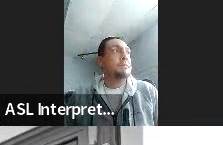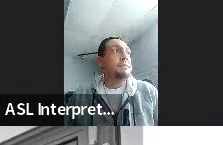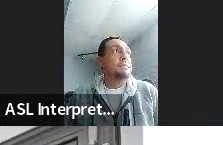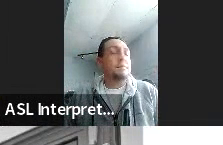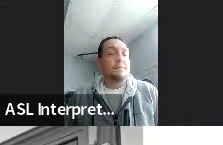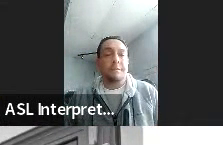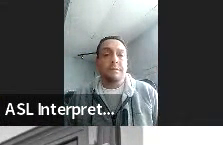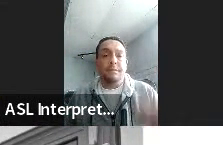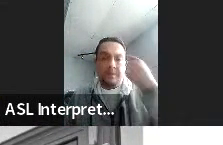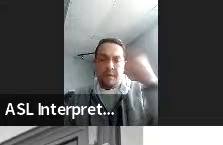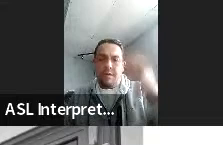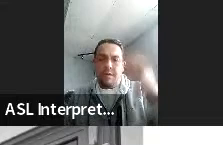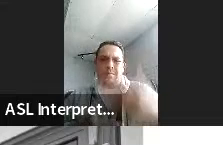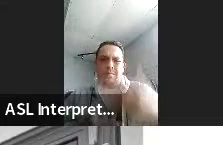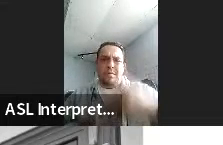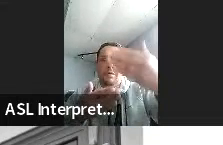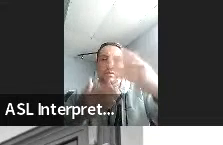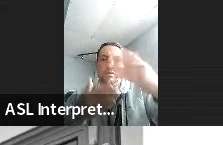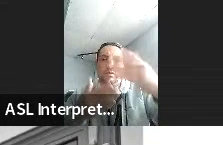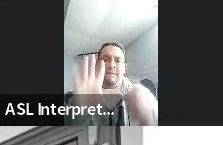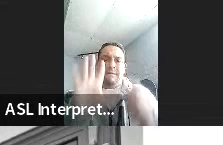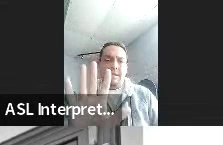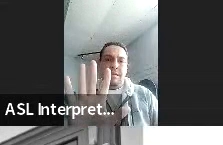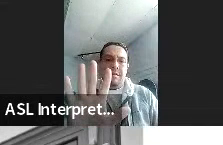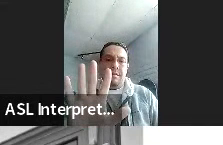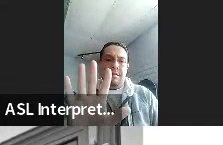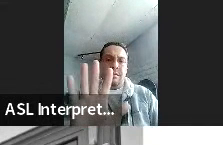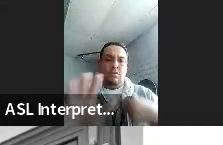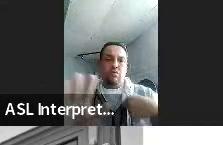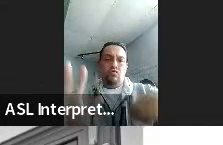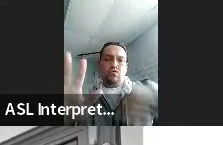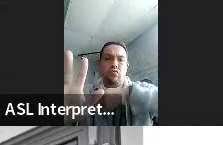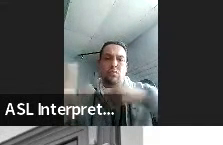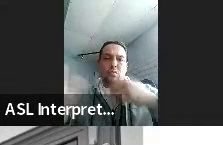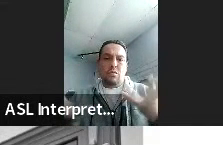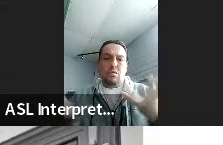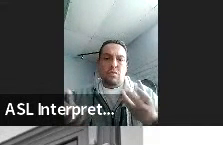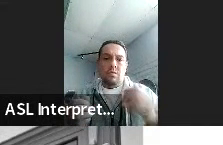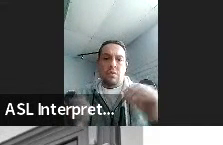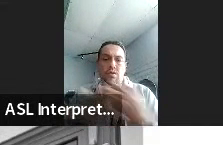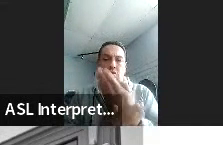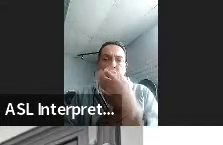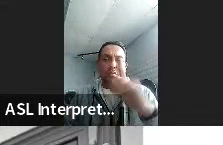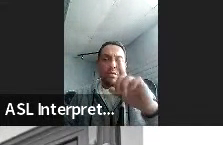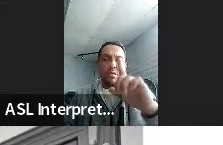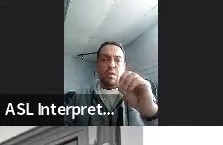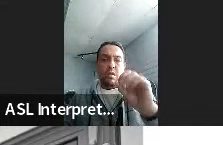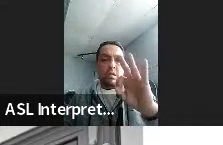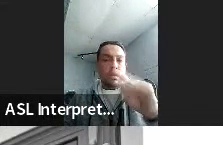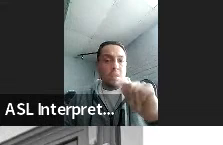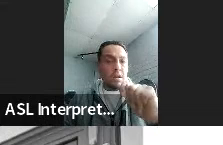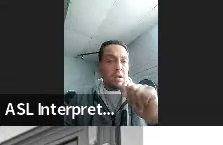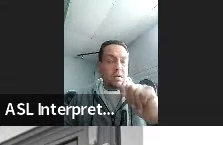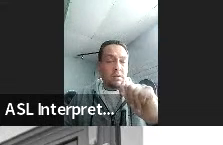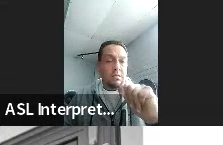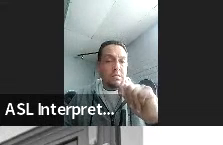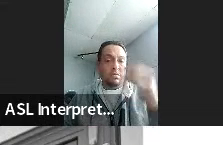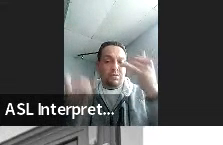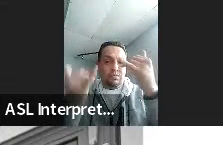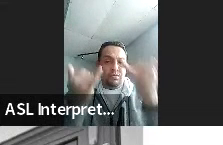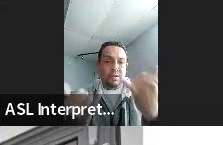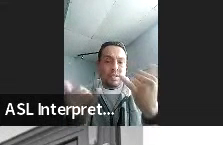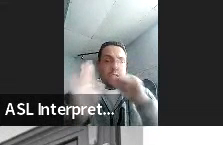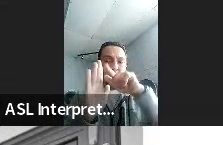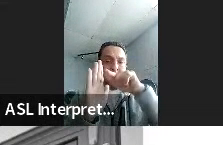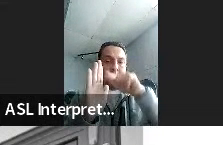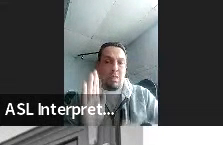For Proposal 5, we want to create new loft-style zoning tools for jobs districts. Today, low-density options,